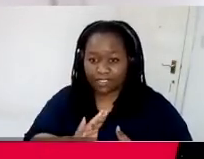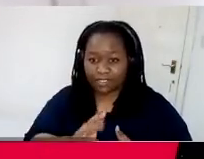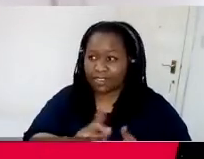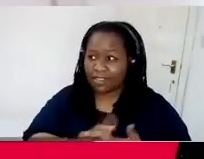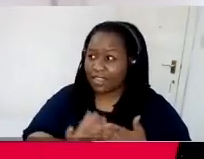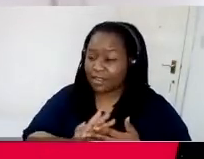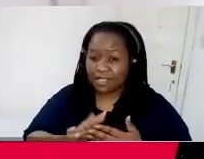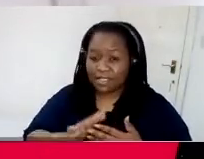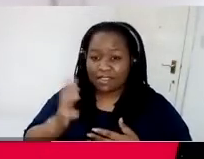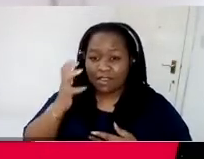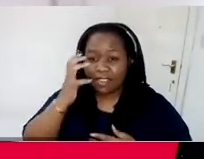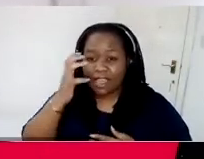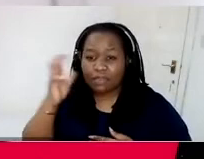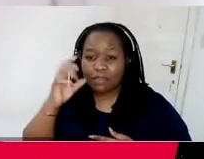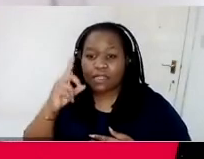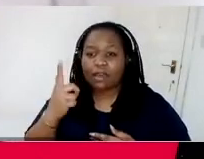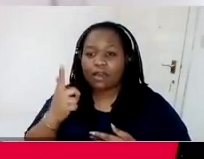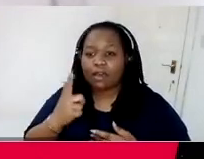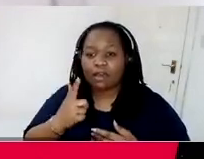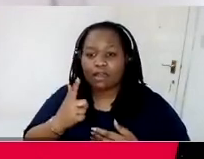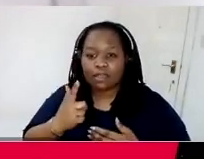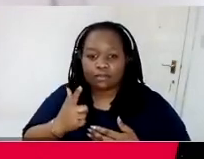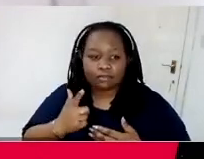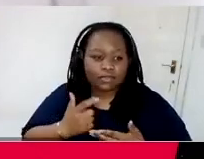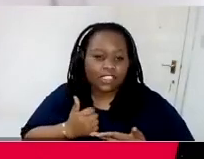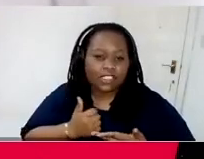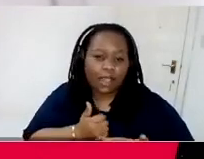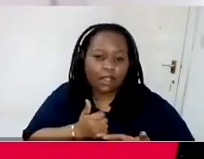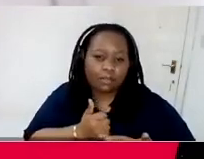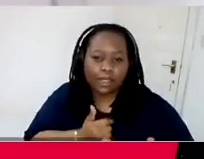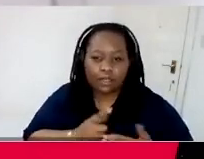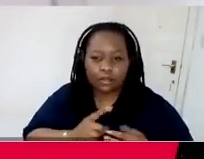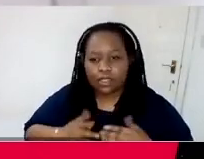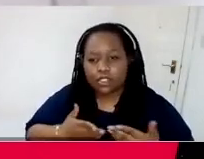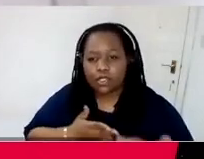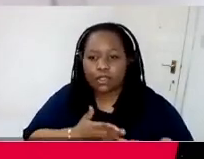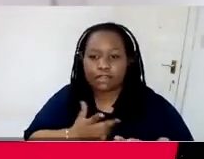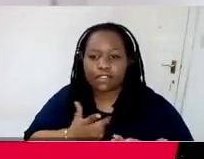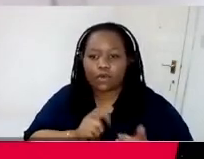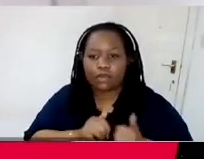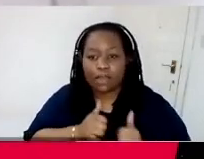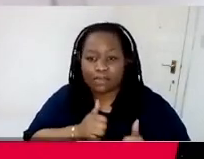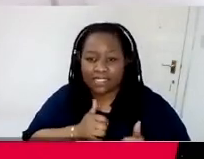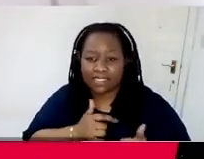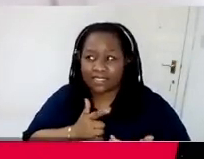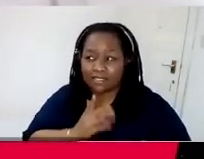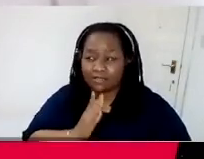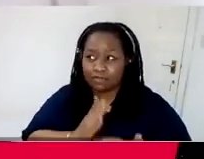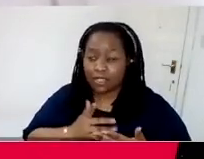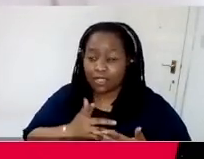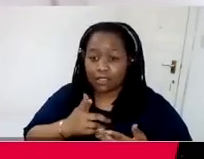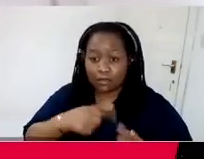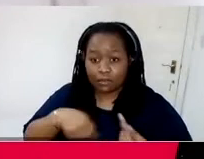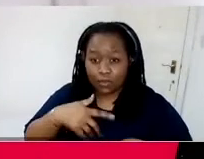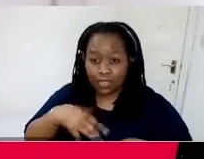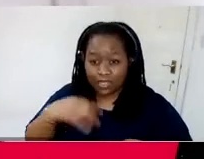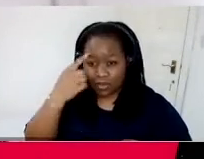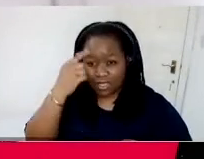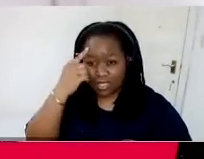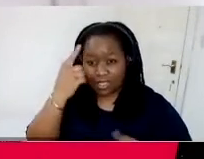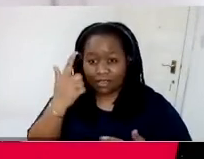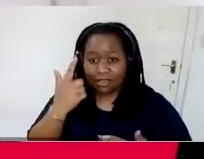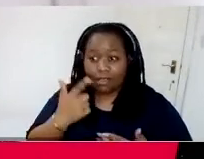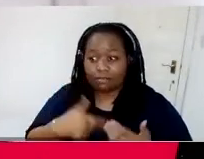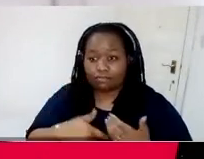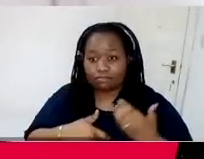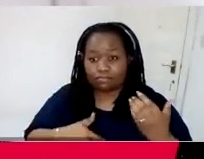the service of individual companies, and think more about the way in which arms exports are part of a wider